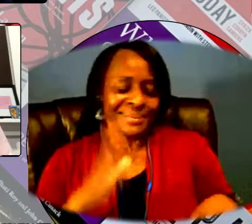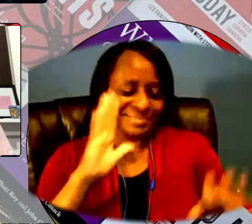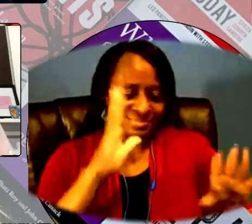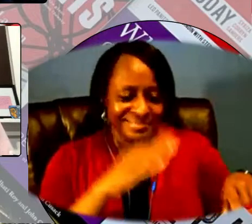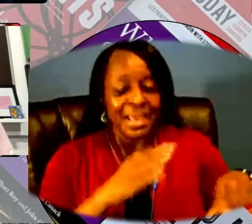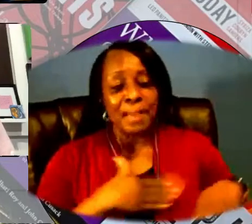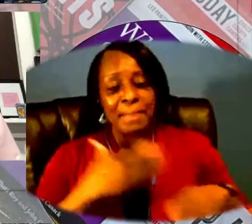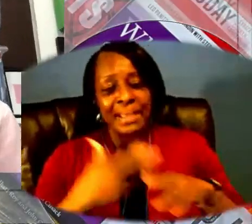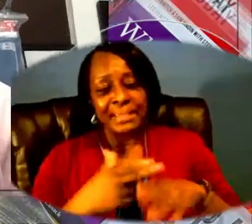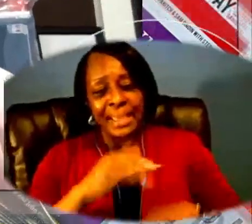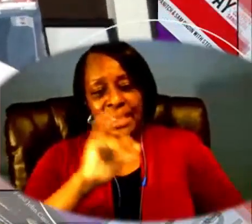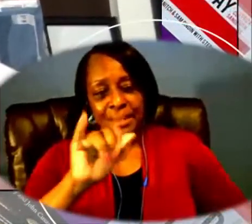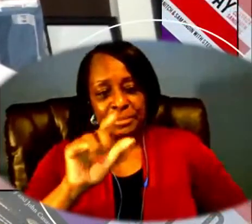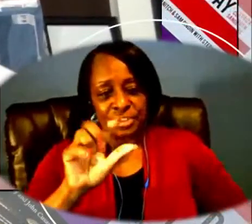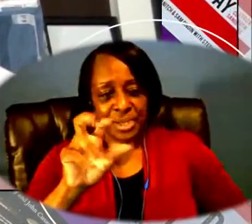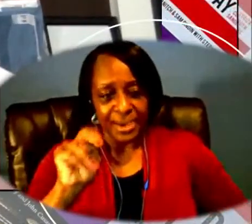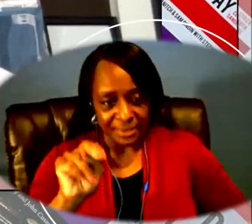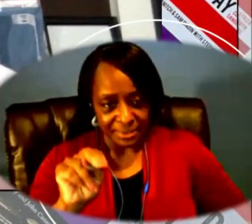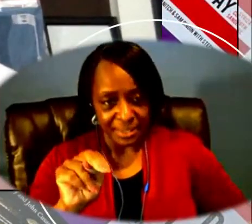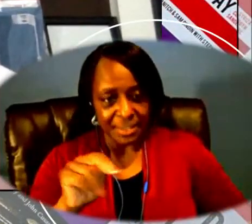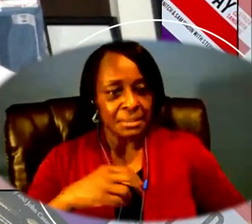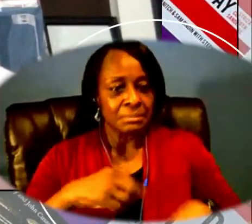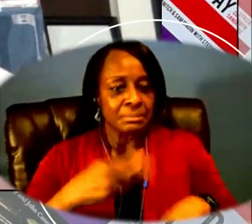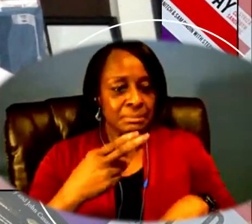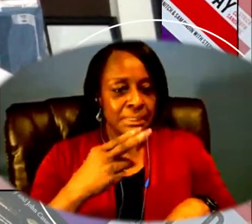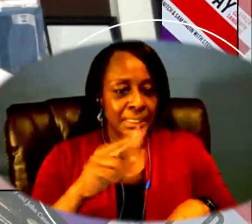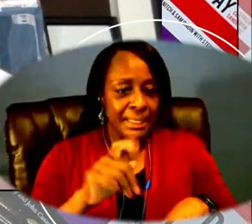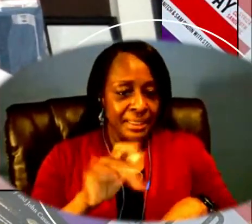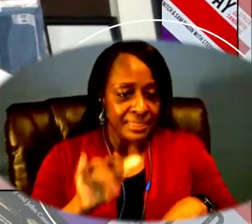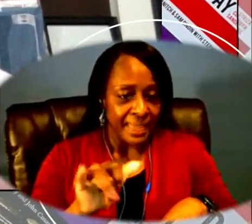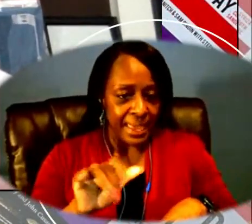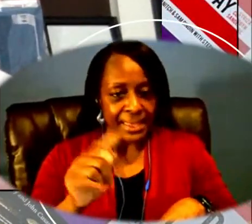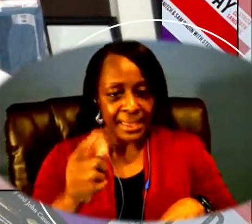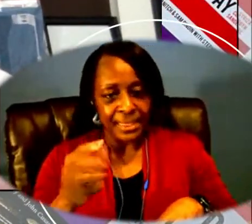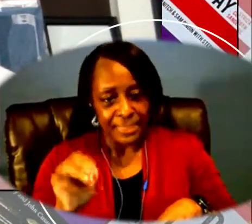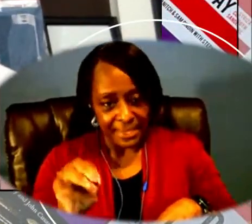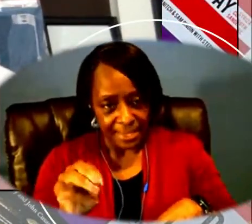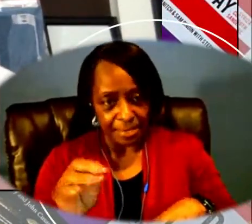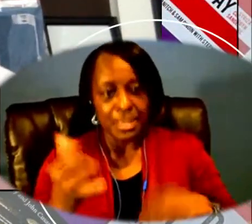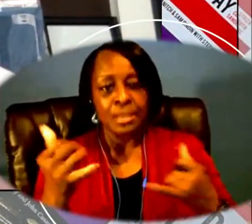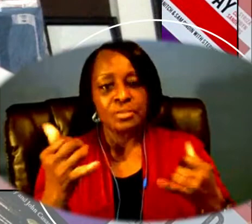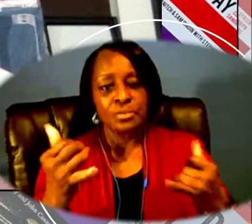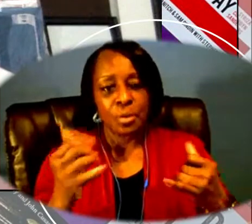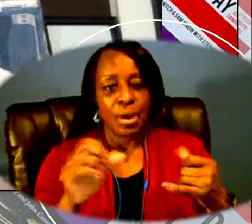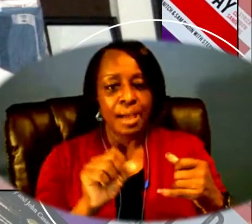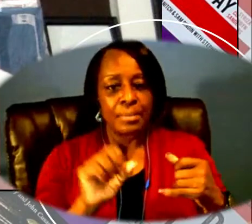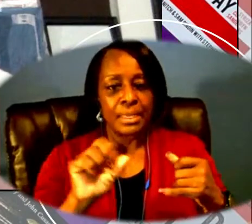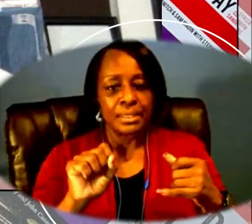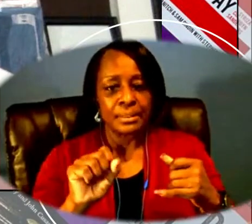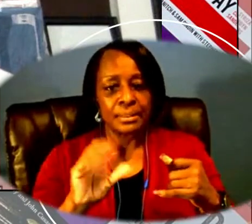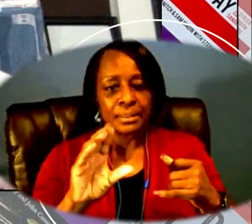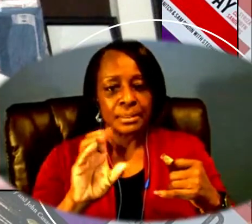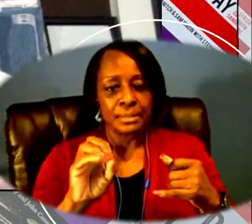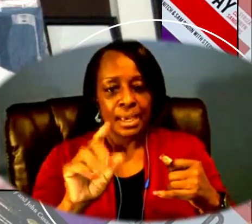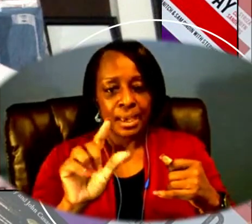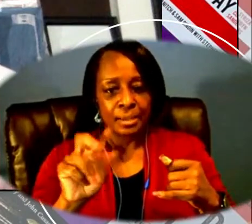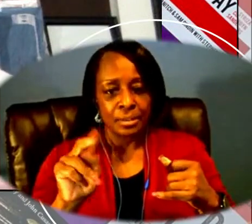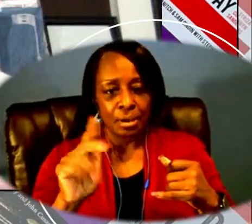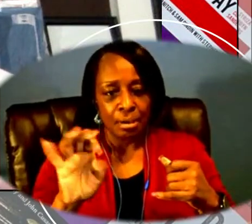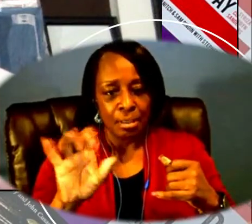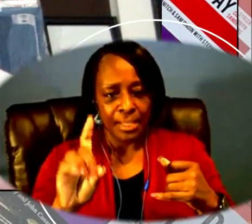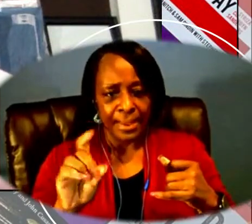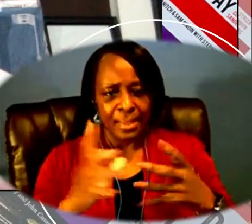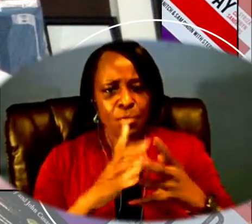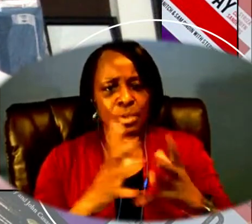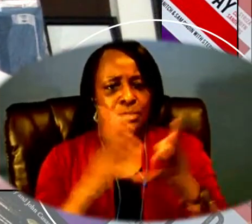I use they, them pronouns, currently on unceded Piscataway land. And so much has already been added to the